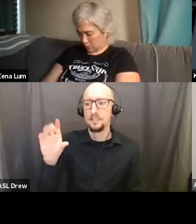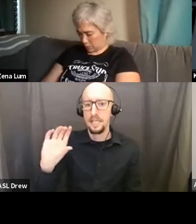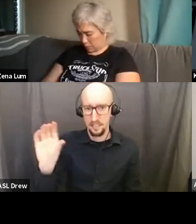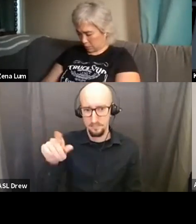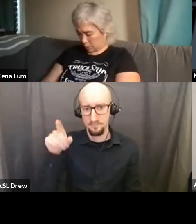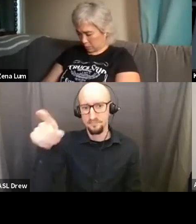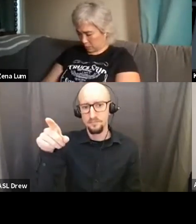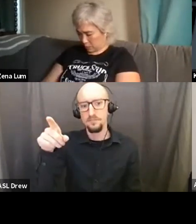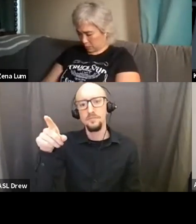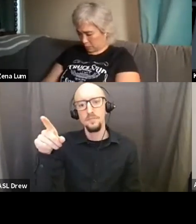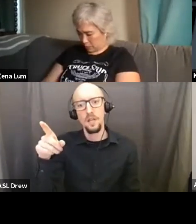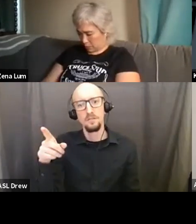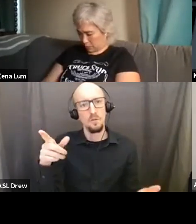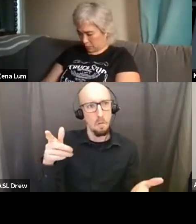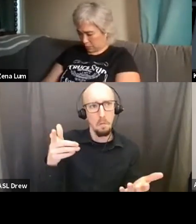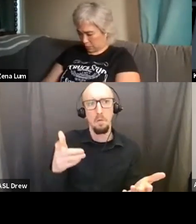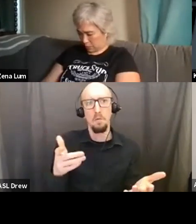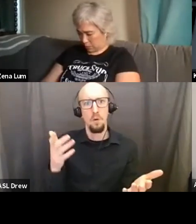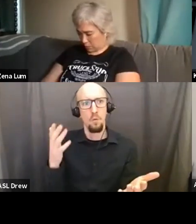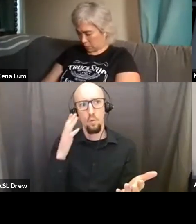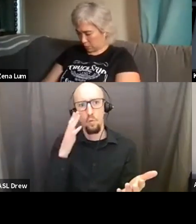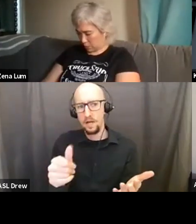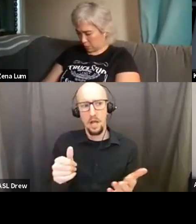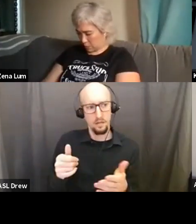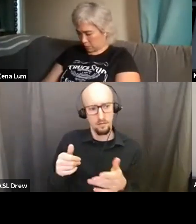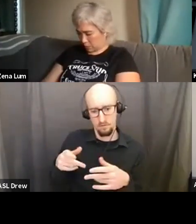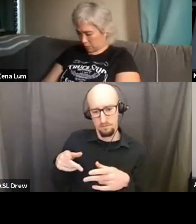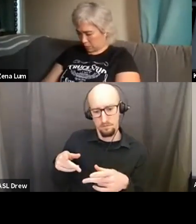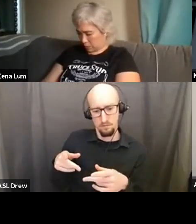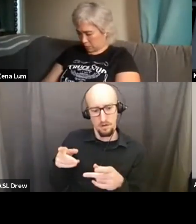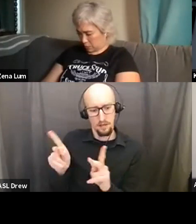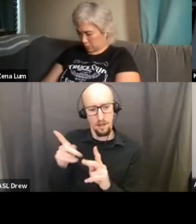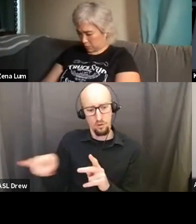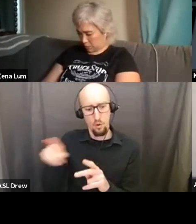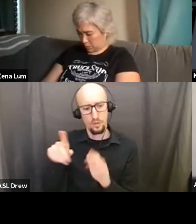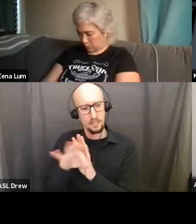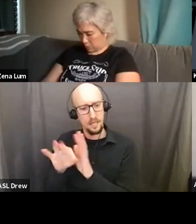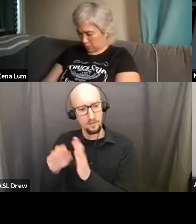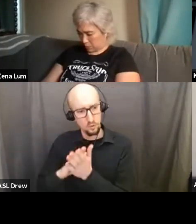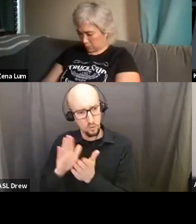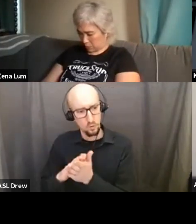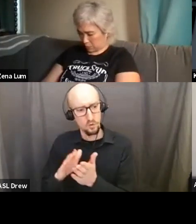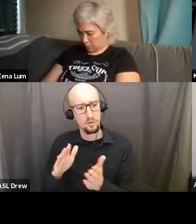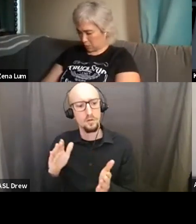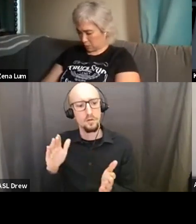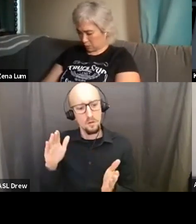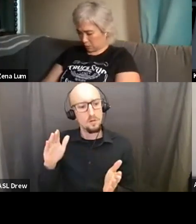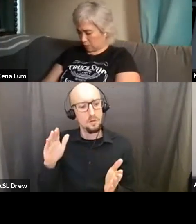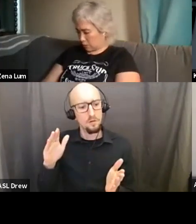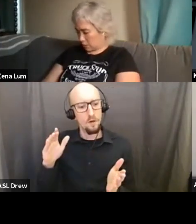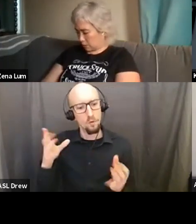selective schools to accommodate more students if more kids can handle the rigorous curriculum?